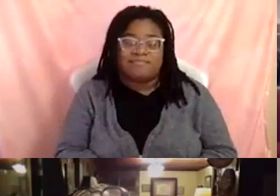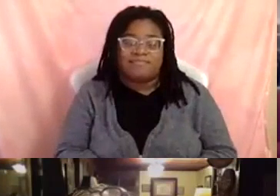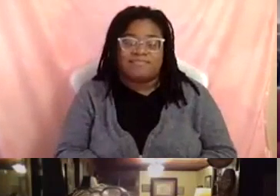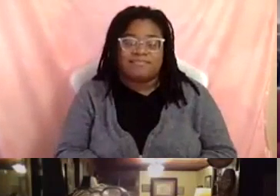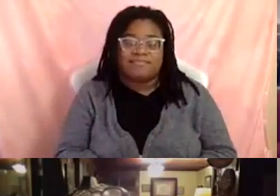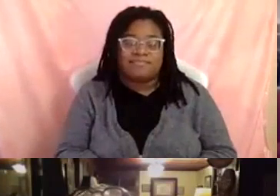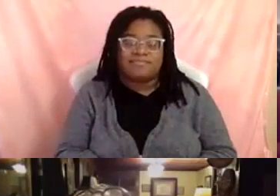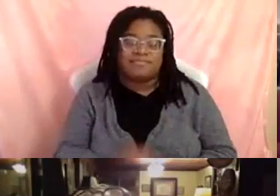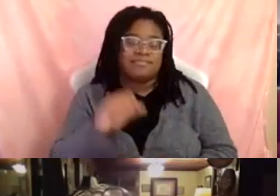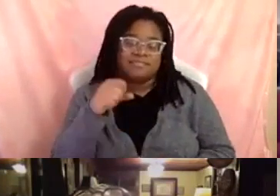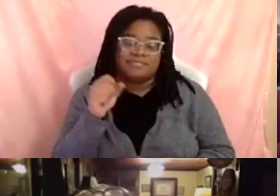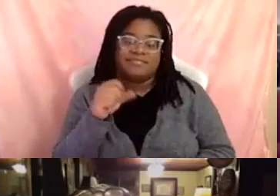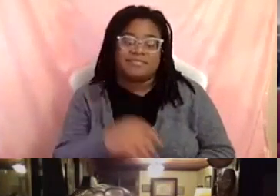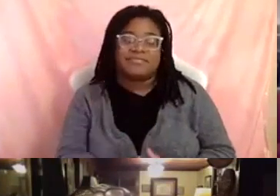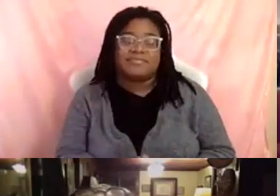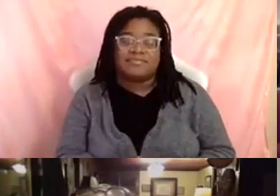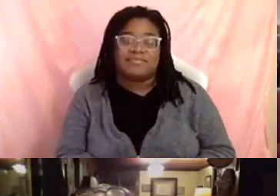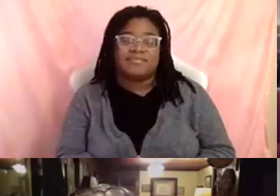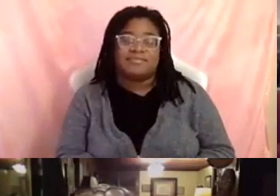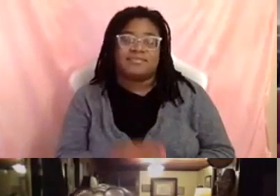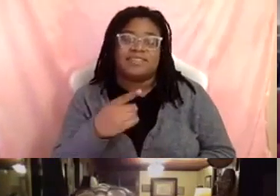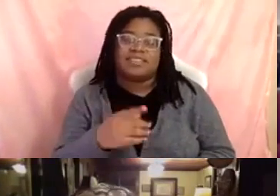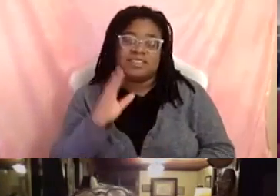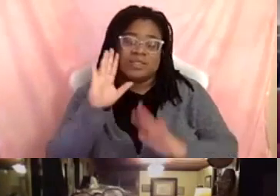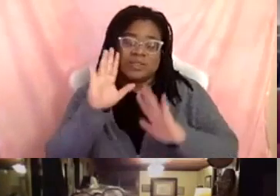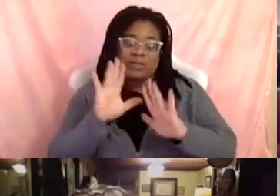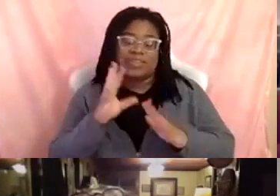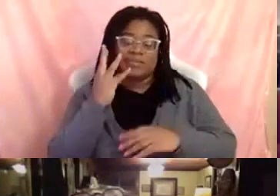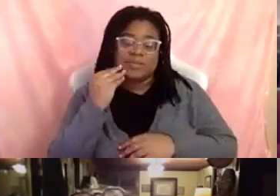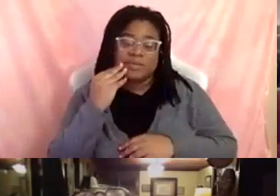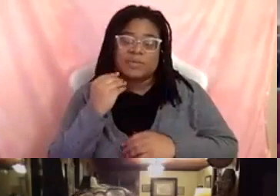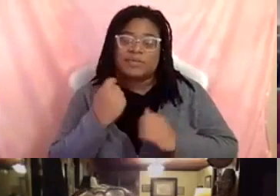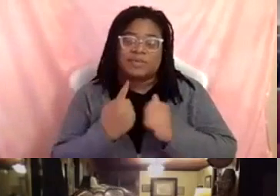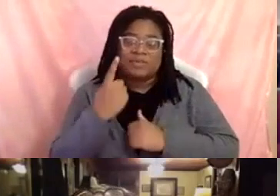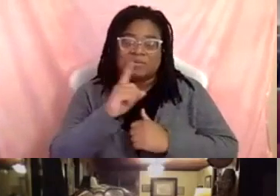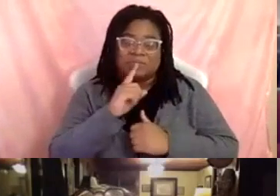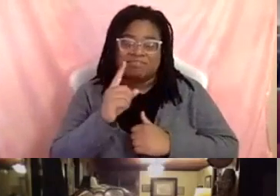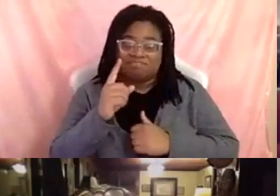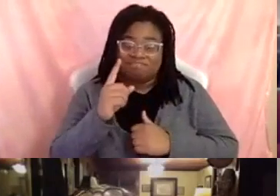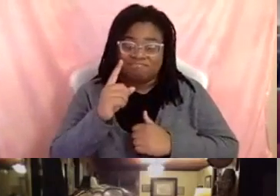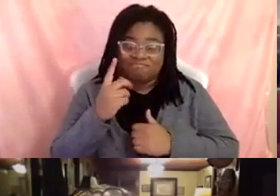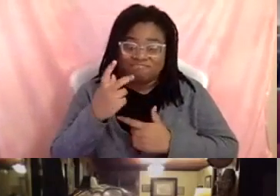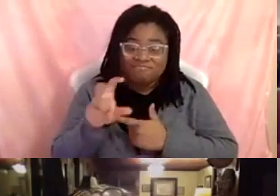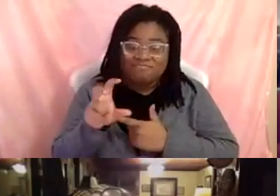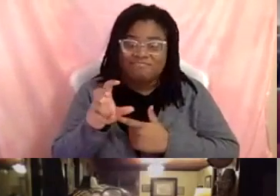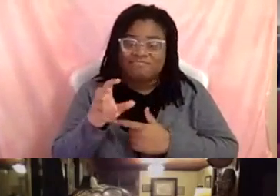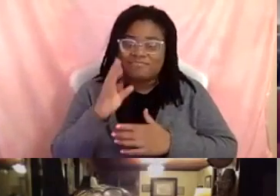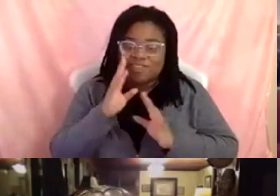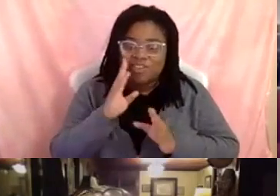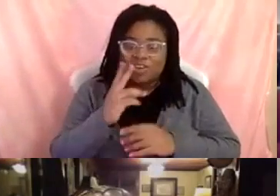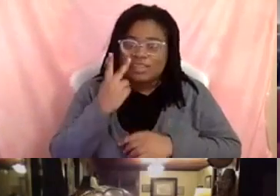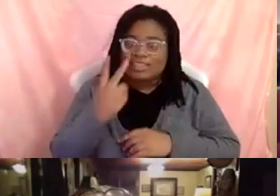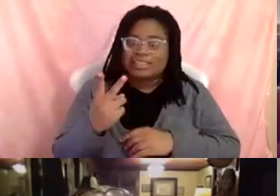Yeah, this was a great experience, and everyone was really invested and focused. You could look up and people